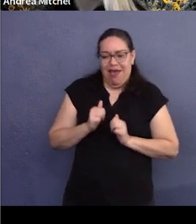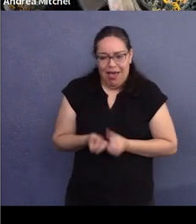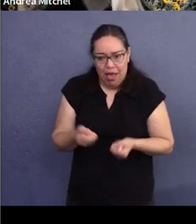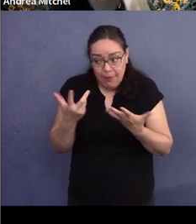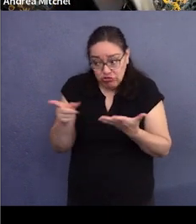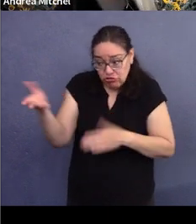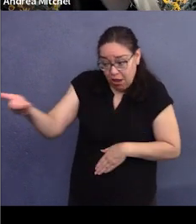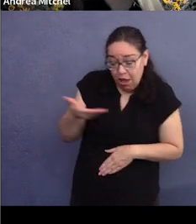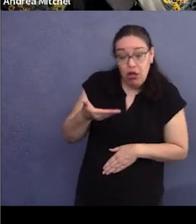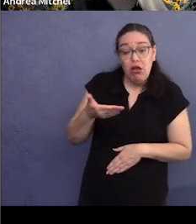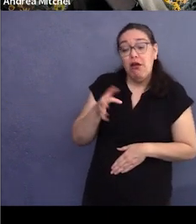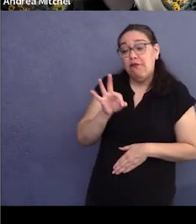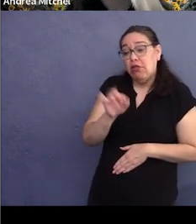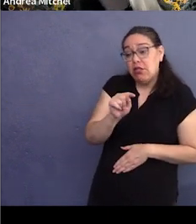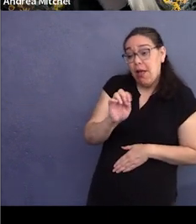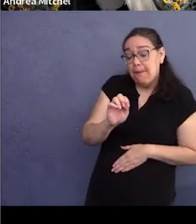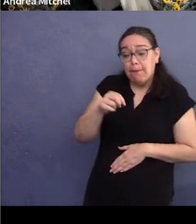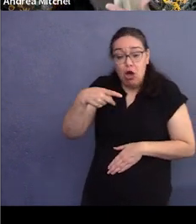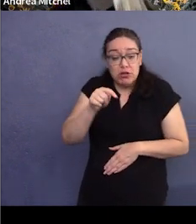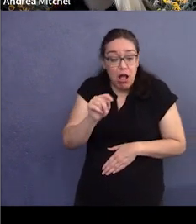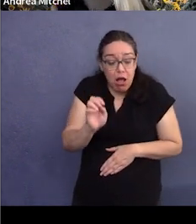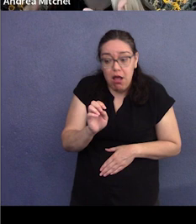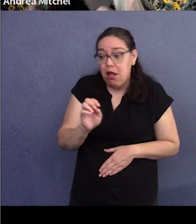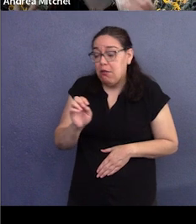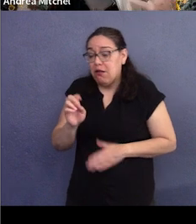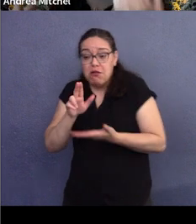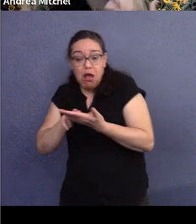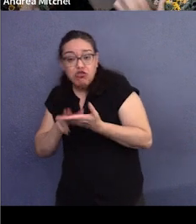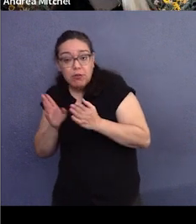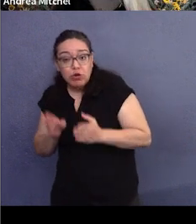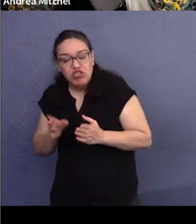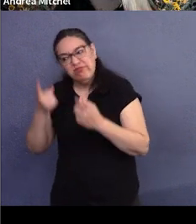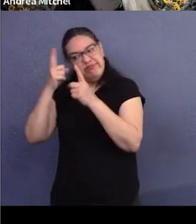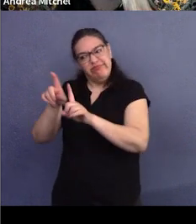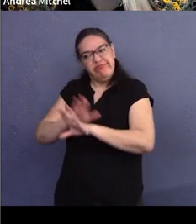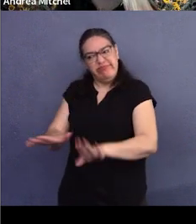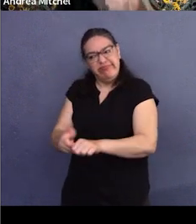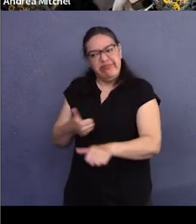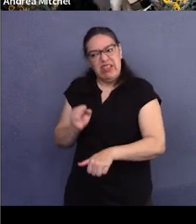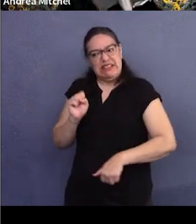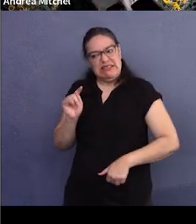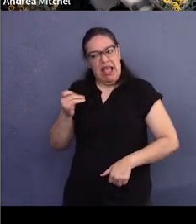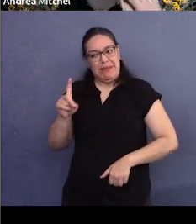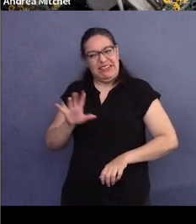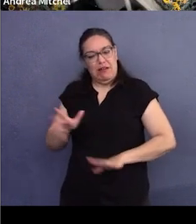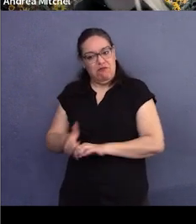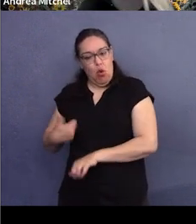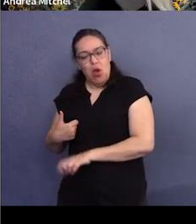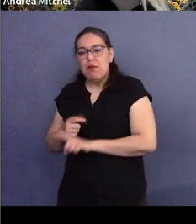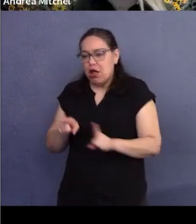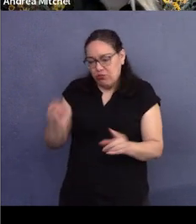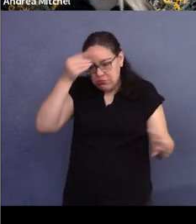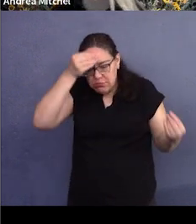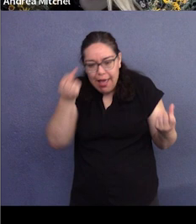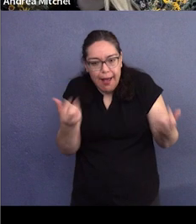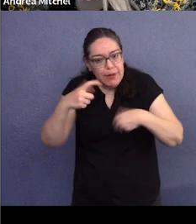person. I agree, staying away from stipends, but you have to start thinking about how much time it's going to take. And sometimes what I do is I